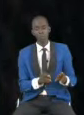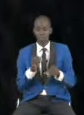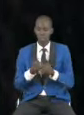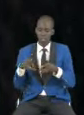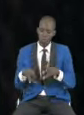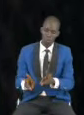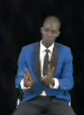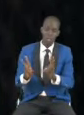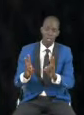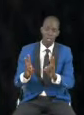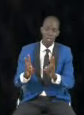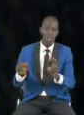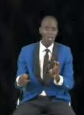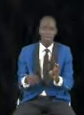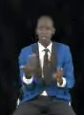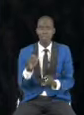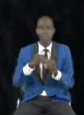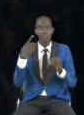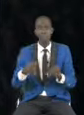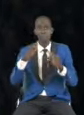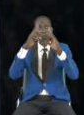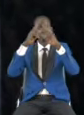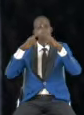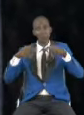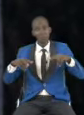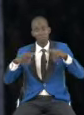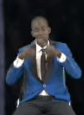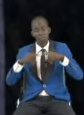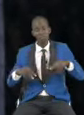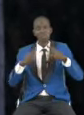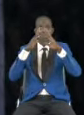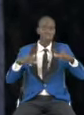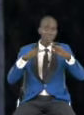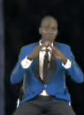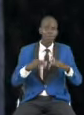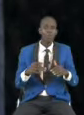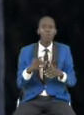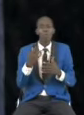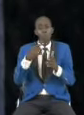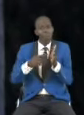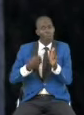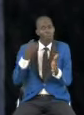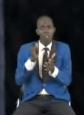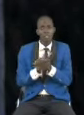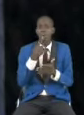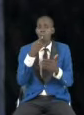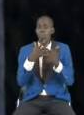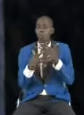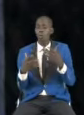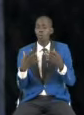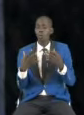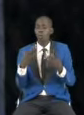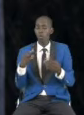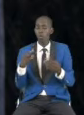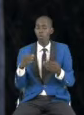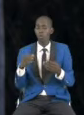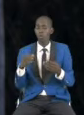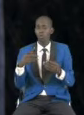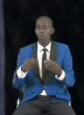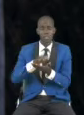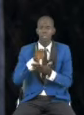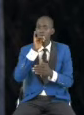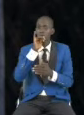in the town, in the village, because once that blood of the Lamb is applied to you, and the